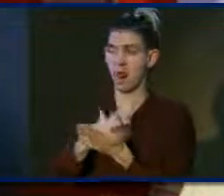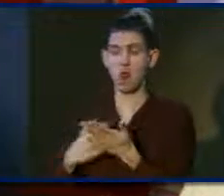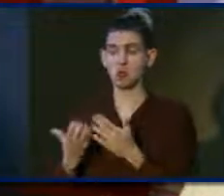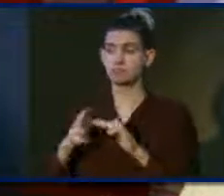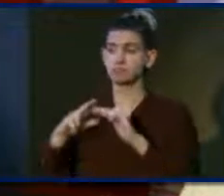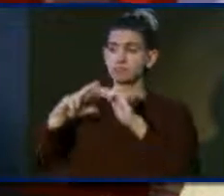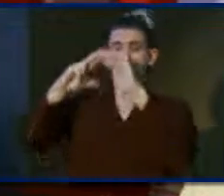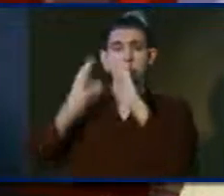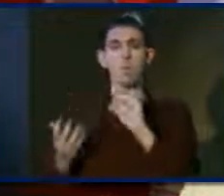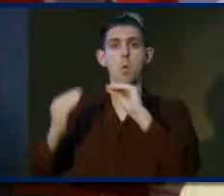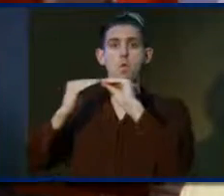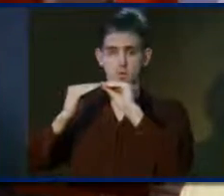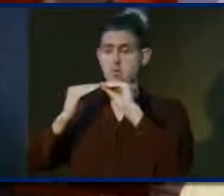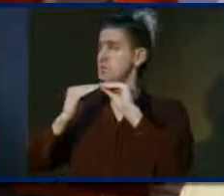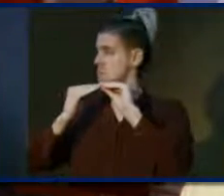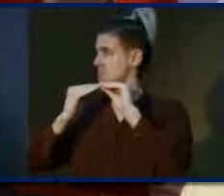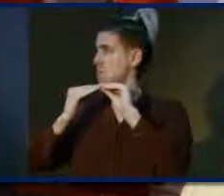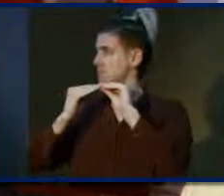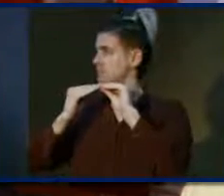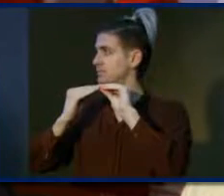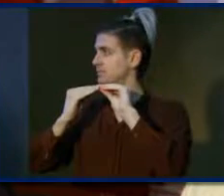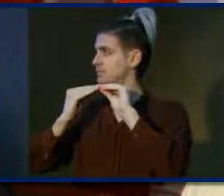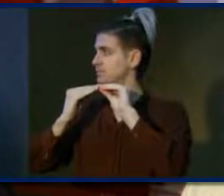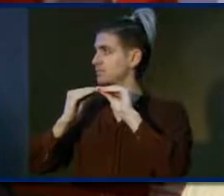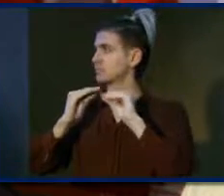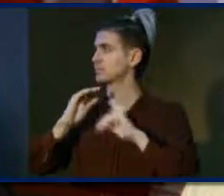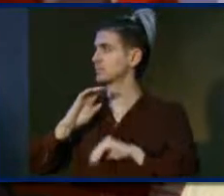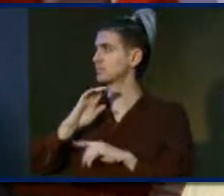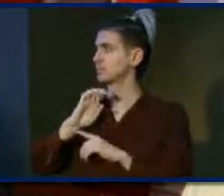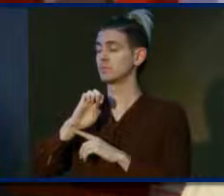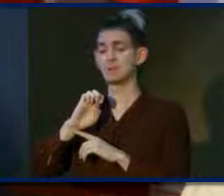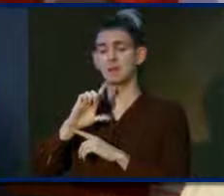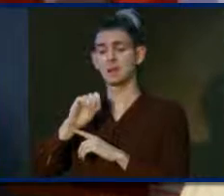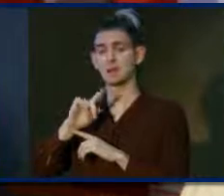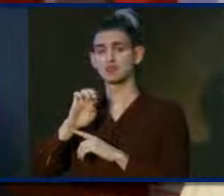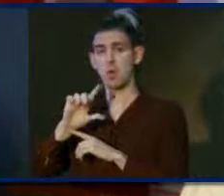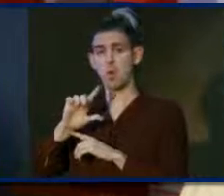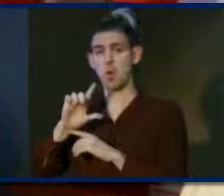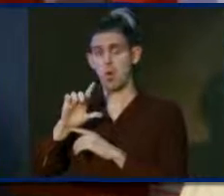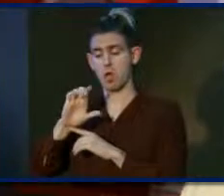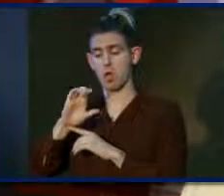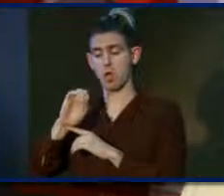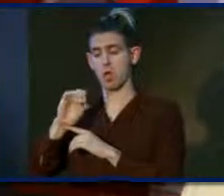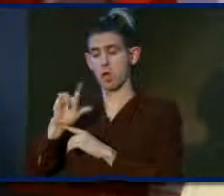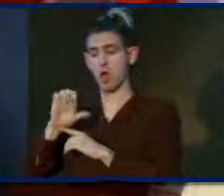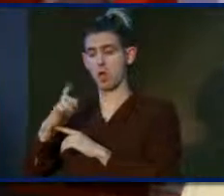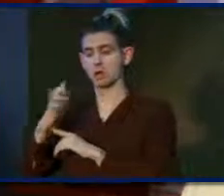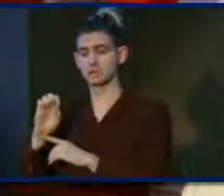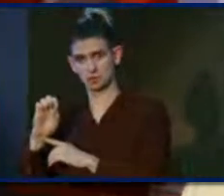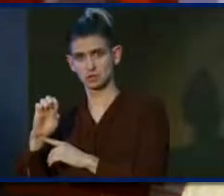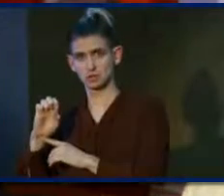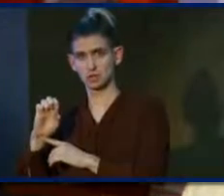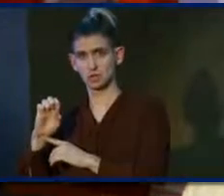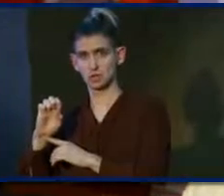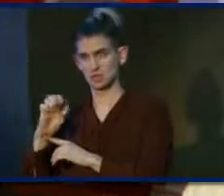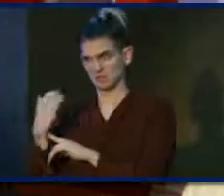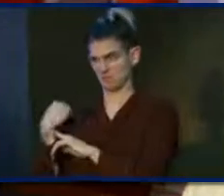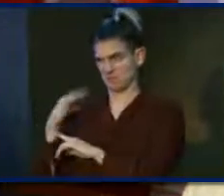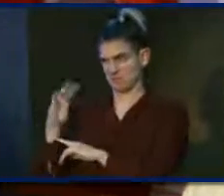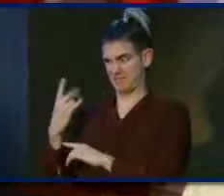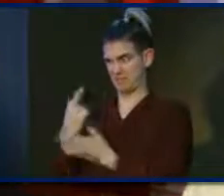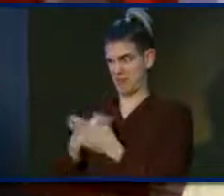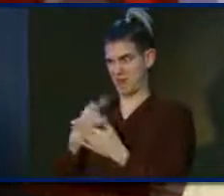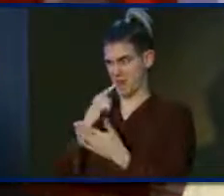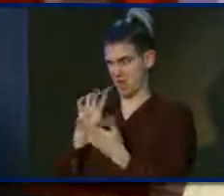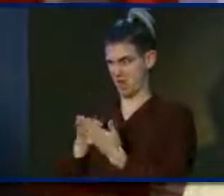which I think a lot of us have all encountered and maybe gotten opinions about by 7th grade, there's a sense of helplessness about it, but there was